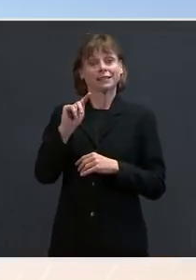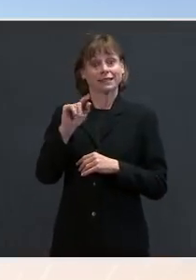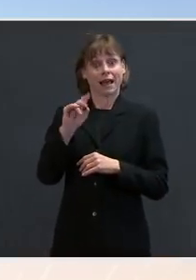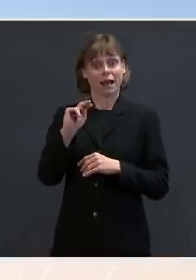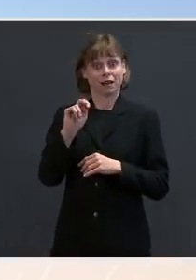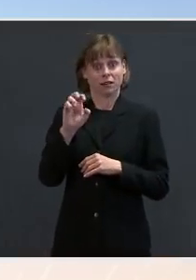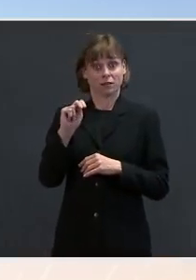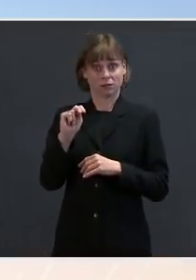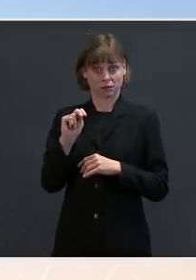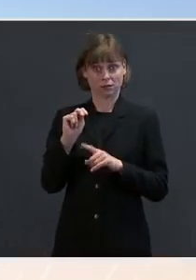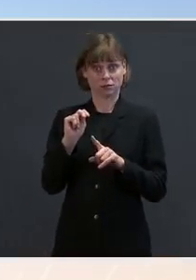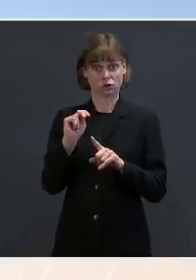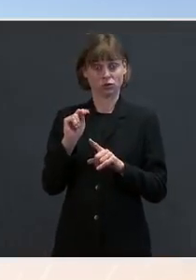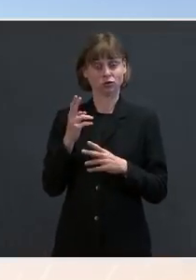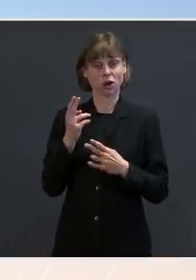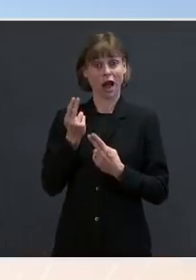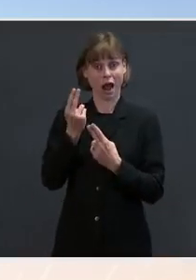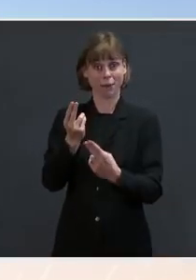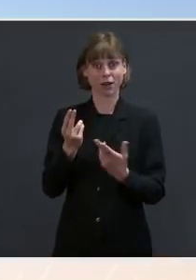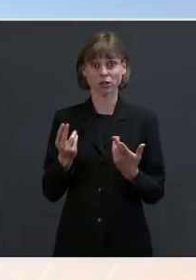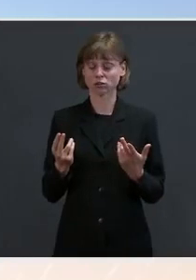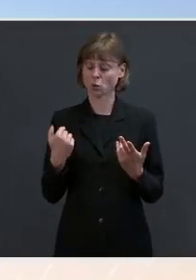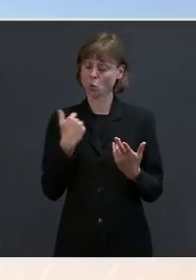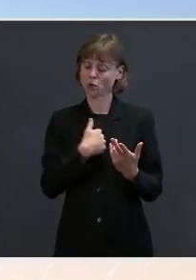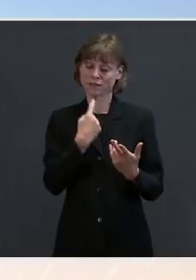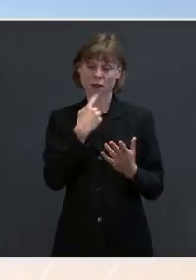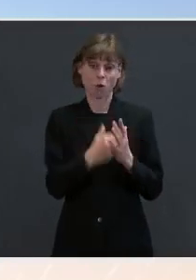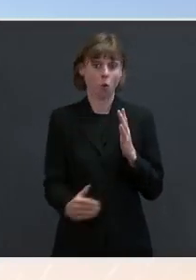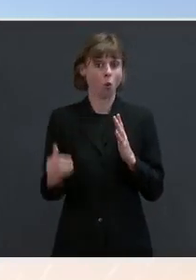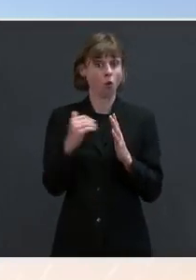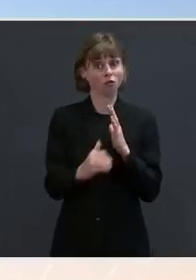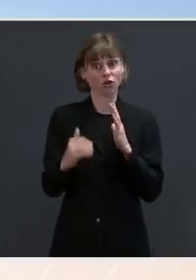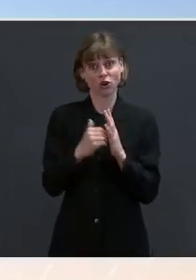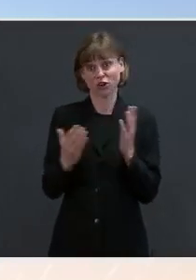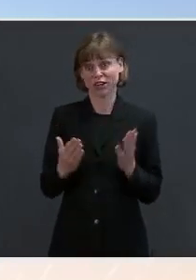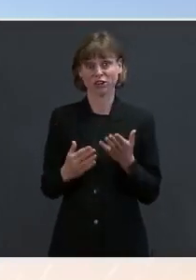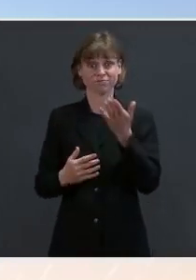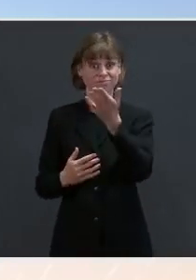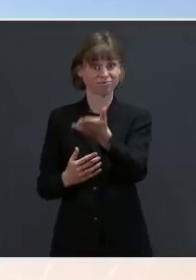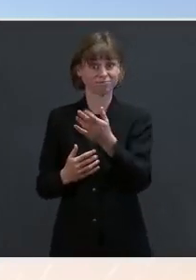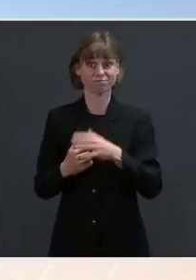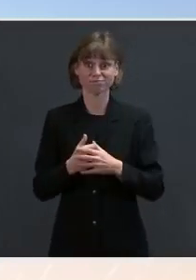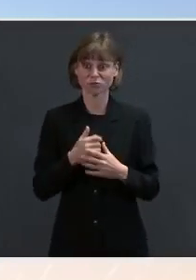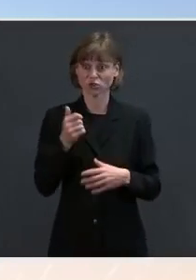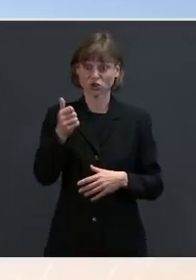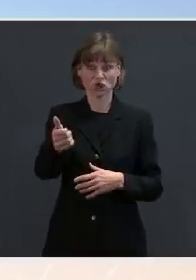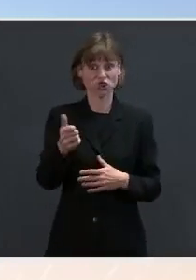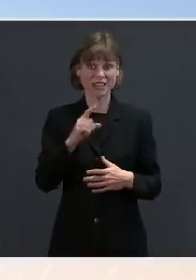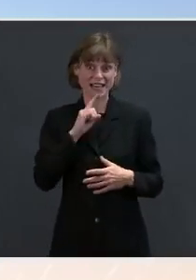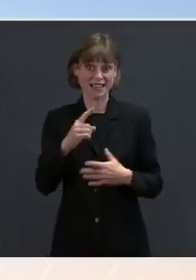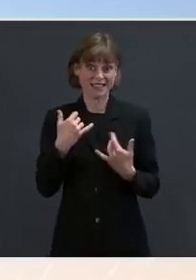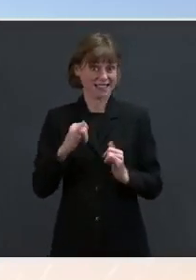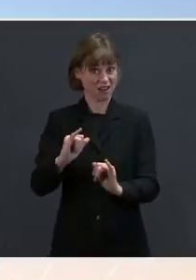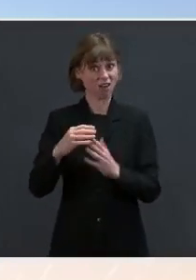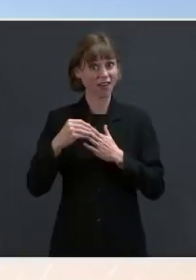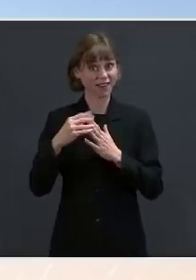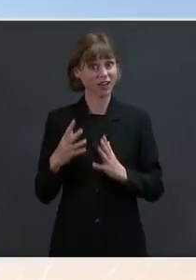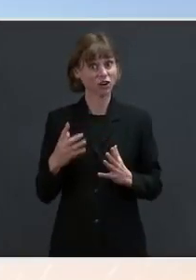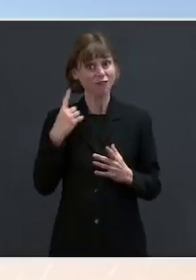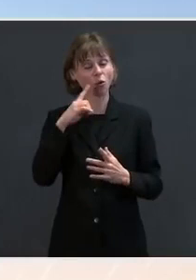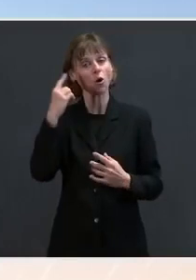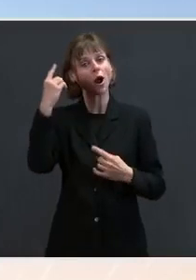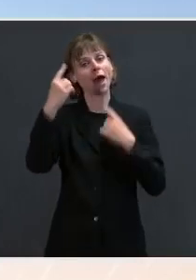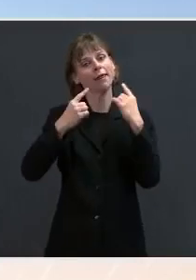for some time in here, is someone who's been leading a head still leads, I should say, a think tank